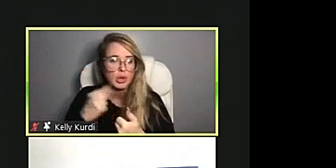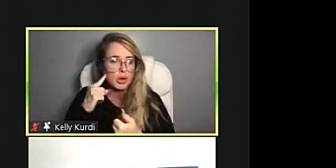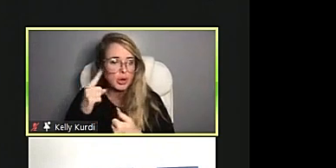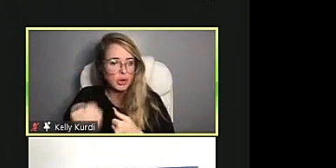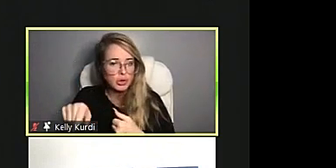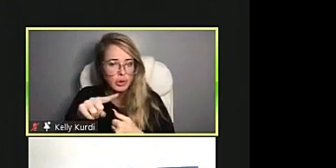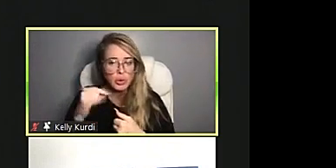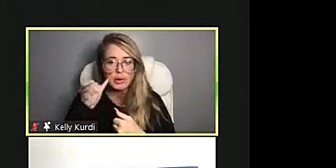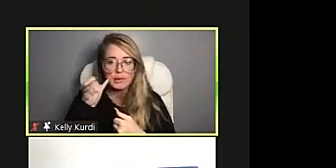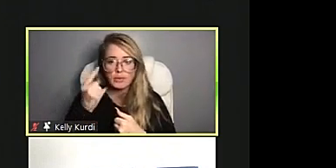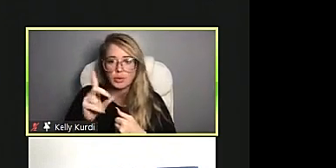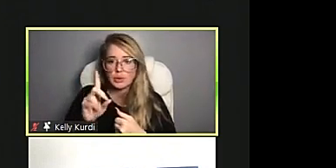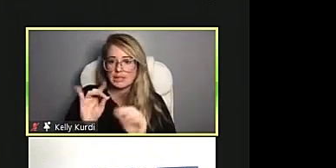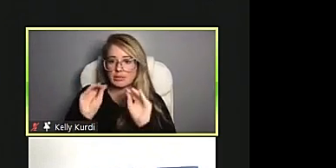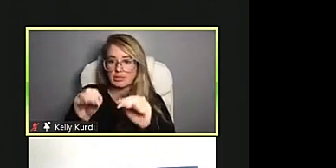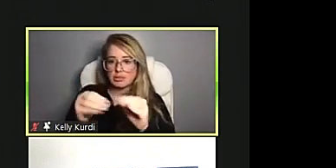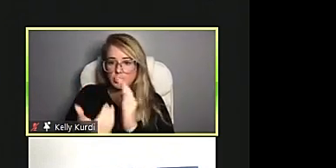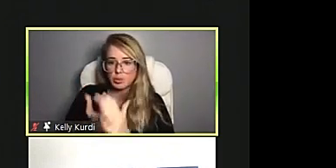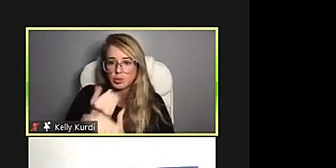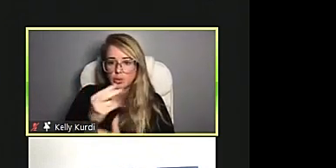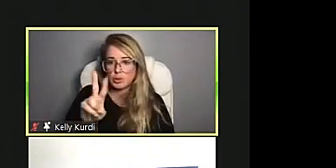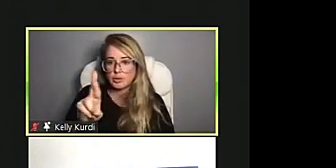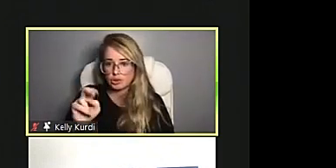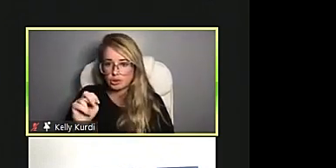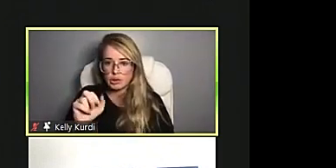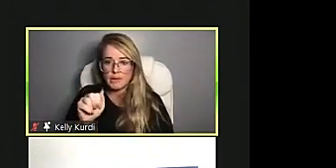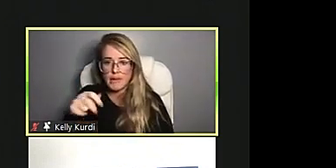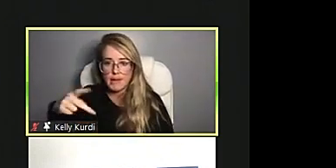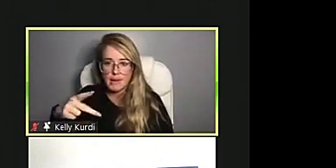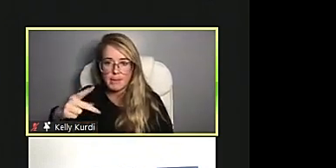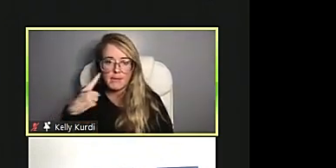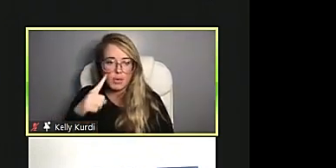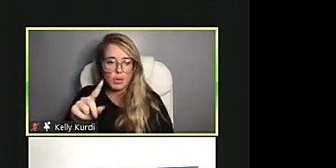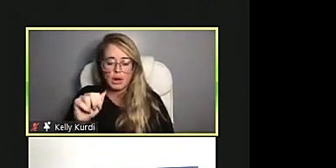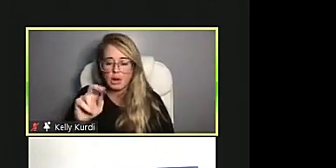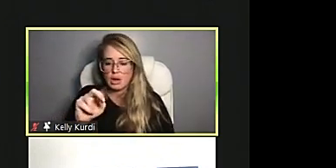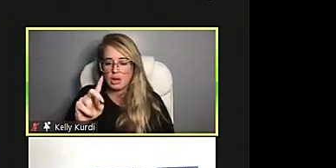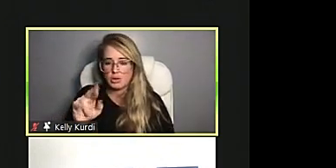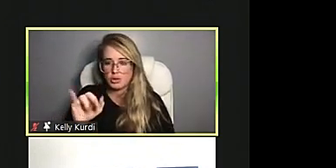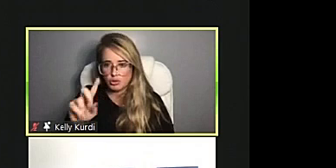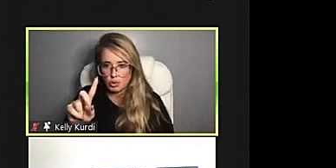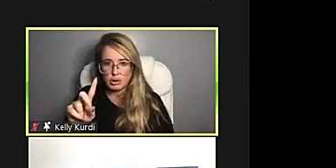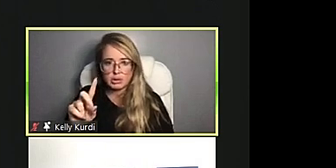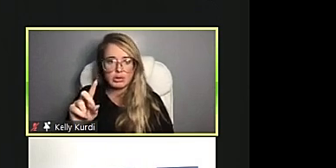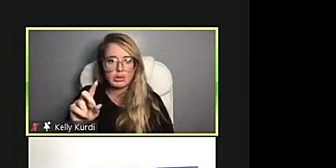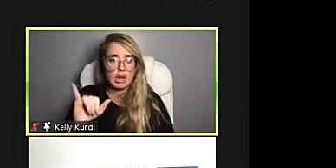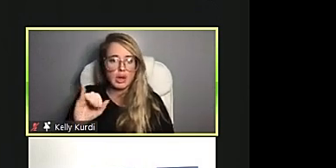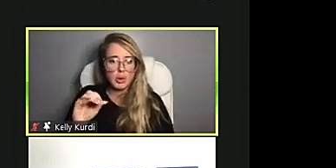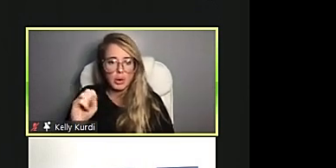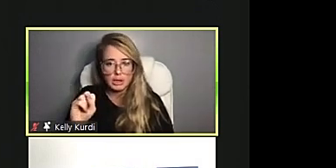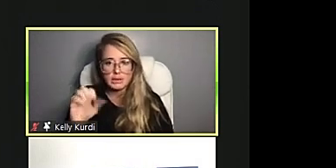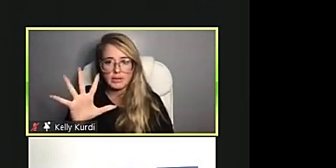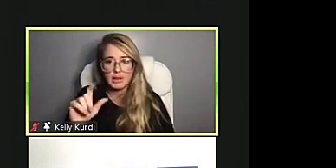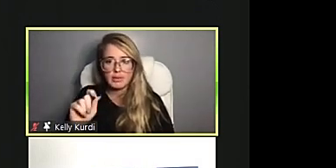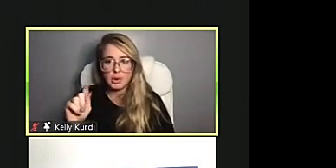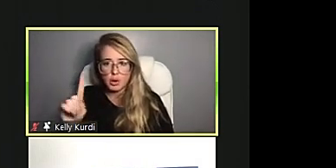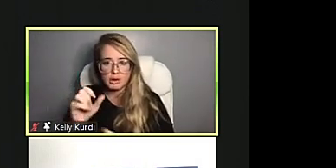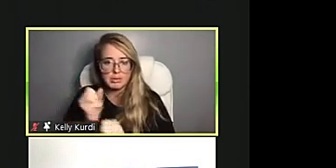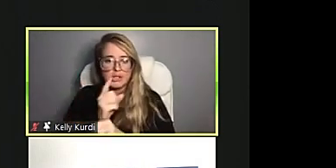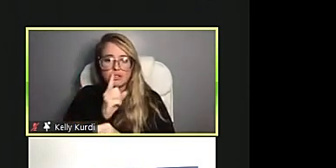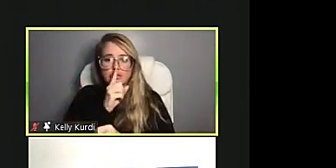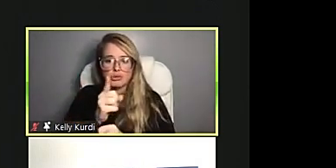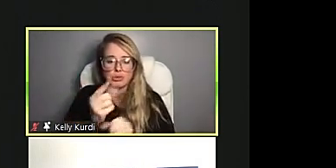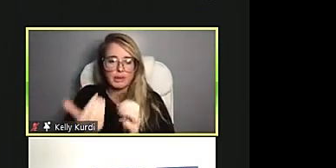you install the newest version of the app on Android, it's 5.0, on iOS, it's 5.1. Make sure you refresh your